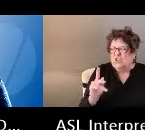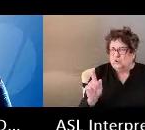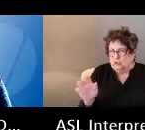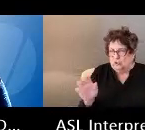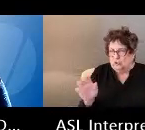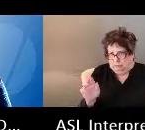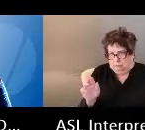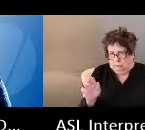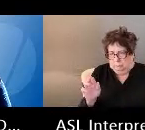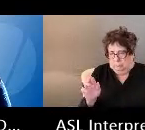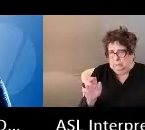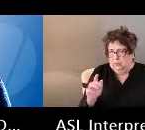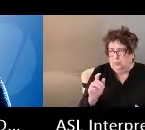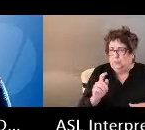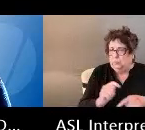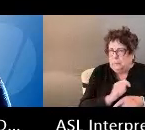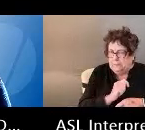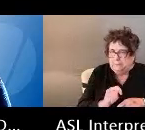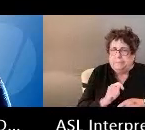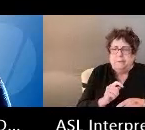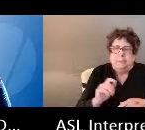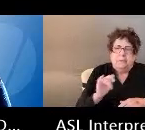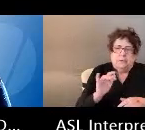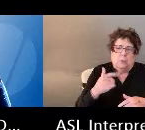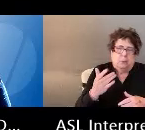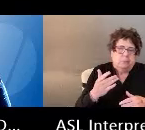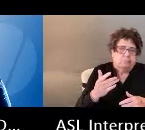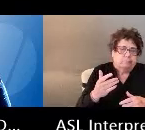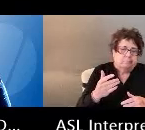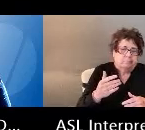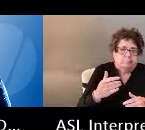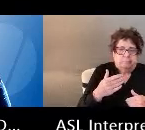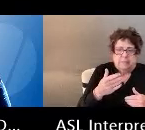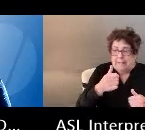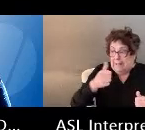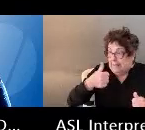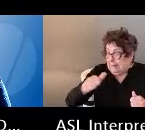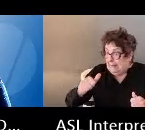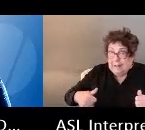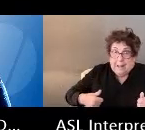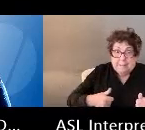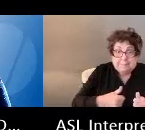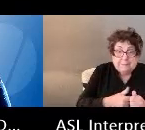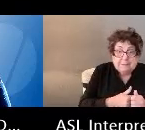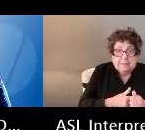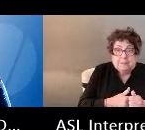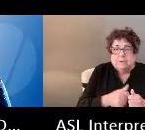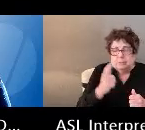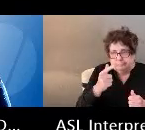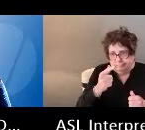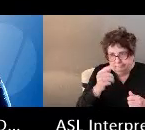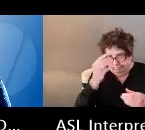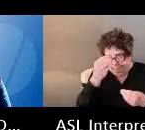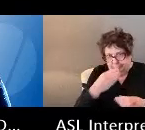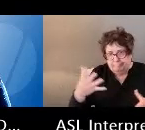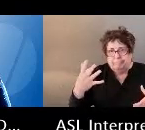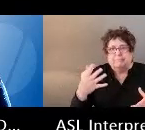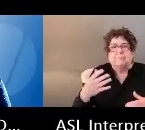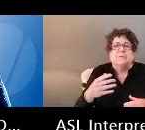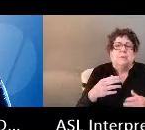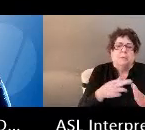address any updates on regulations and things like that. Also, we monitor the usage of